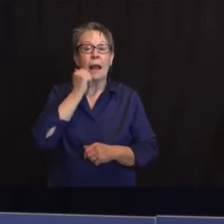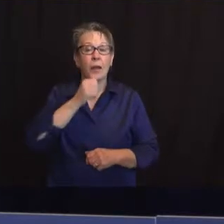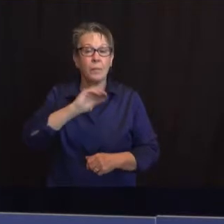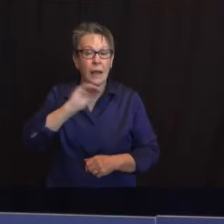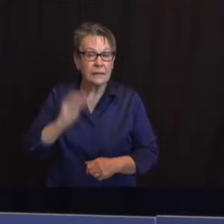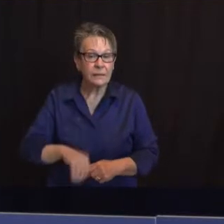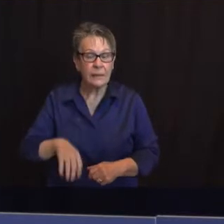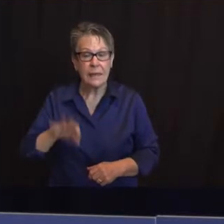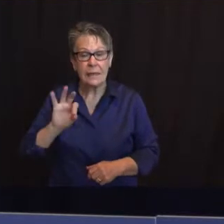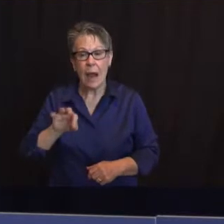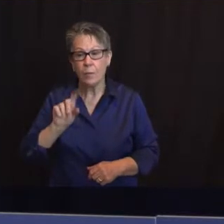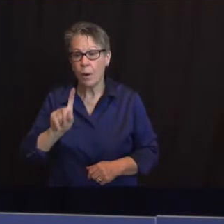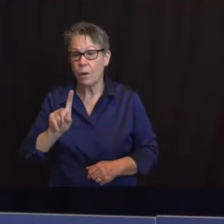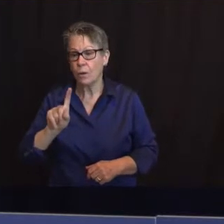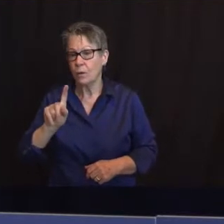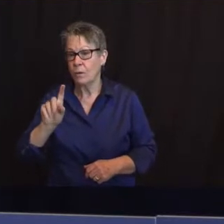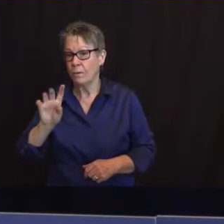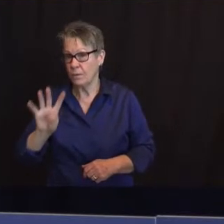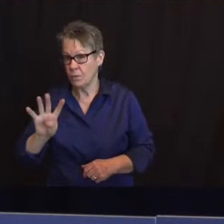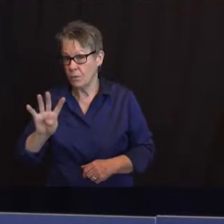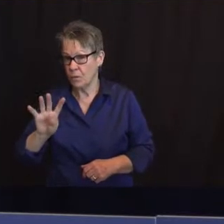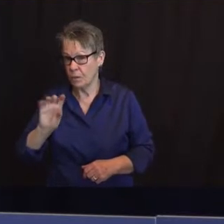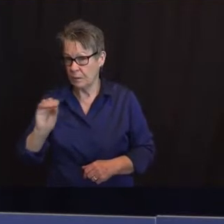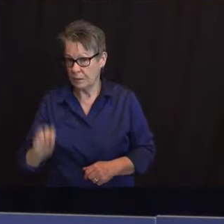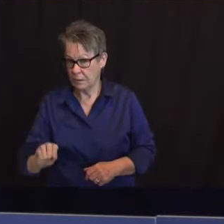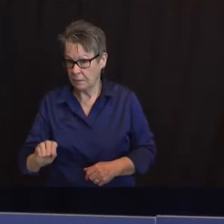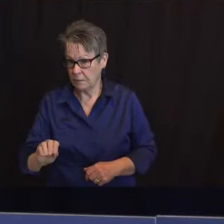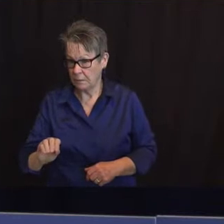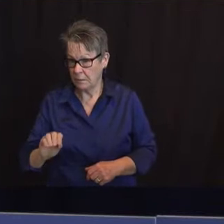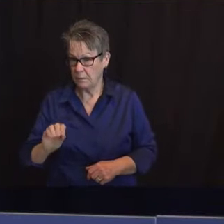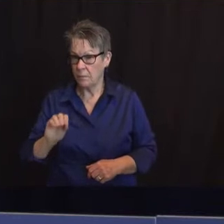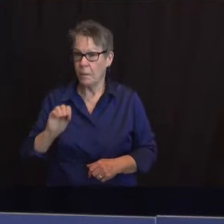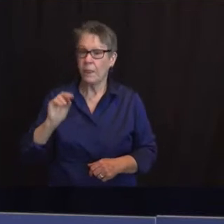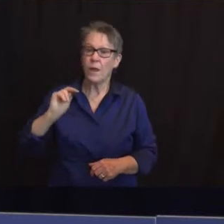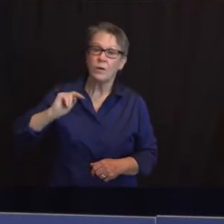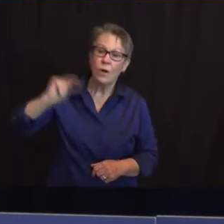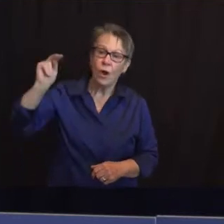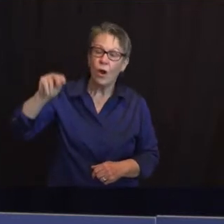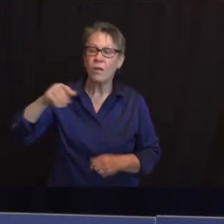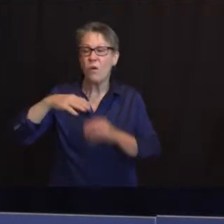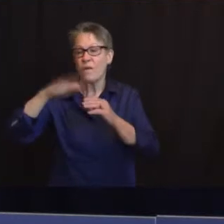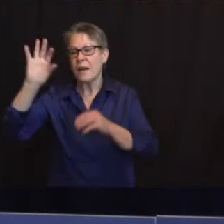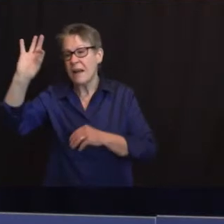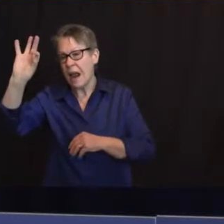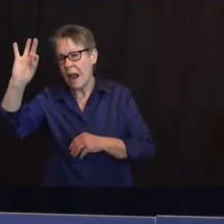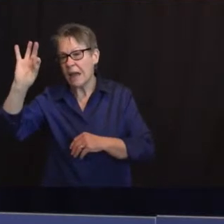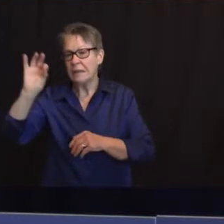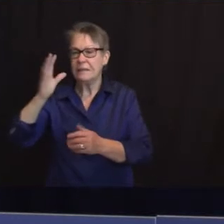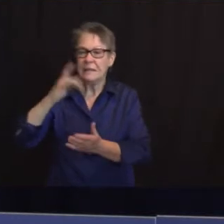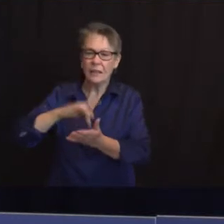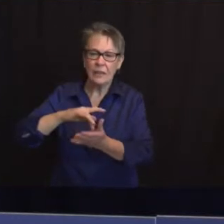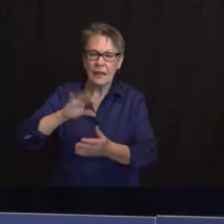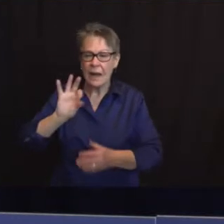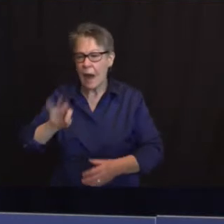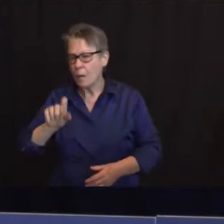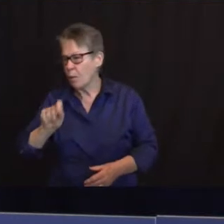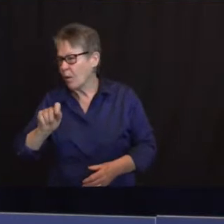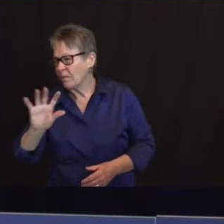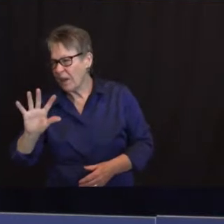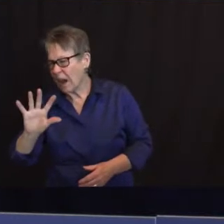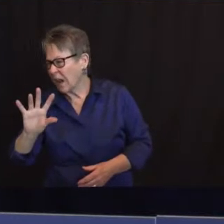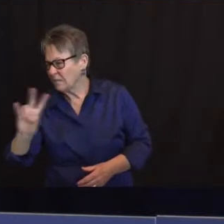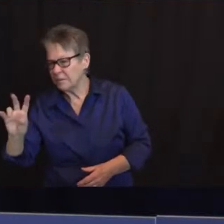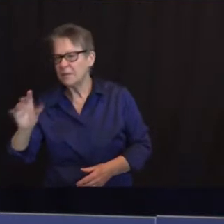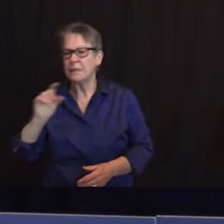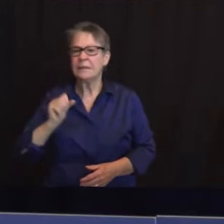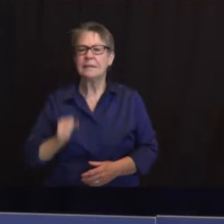state, 9.09%. The central part of the state, 9.59%. And the southern part of the state, 8.53%.